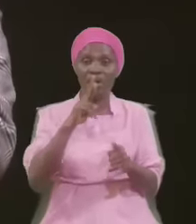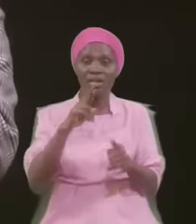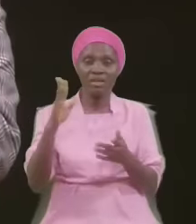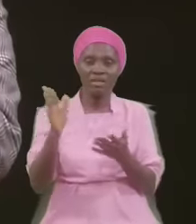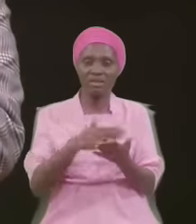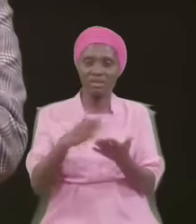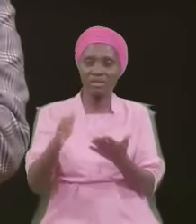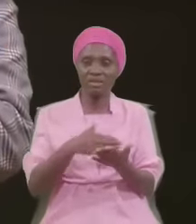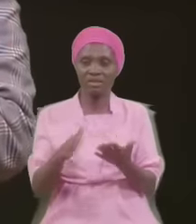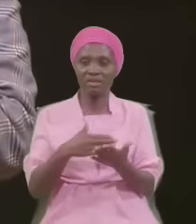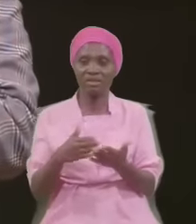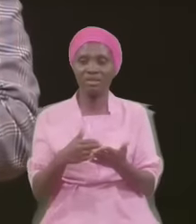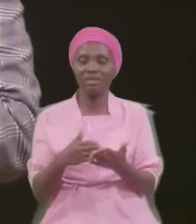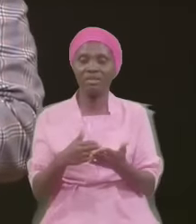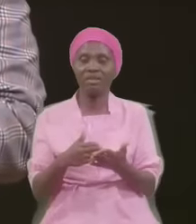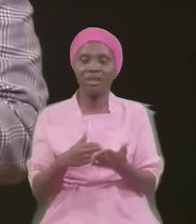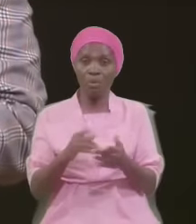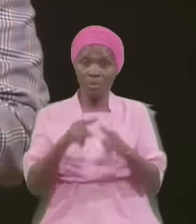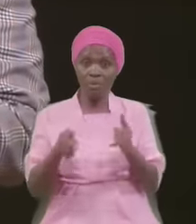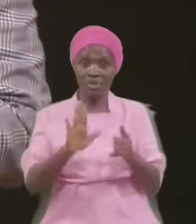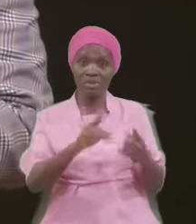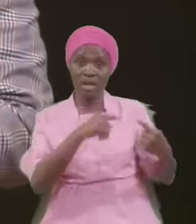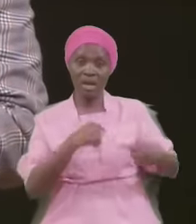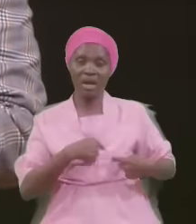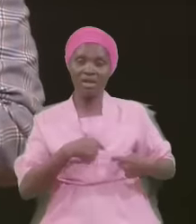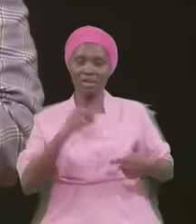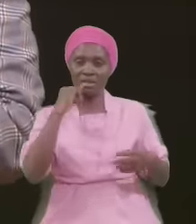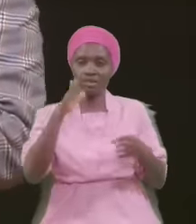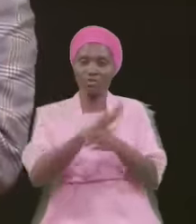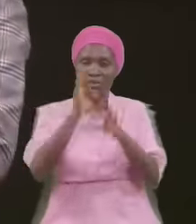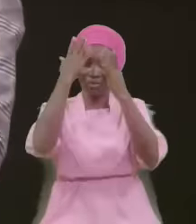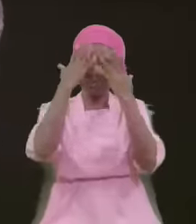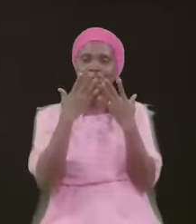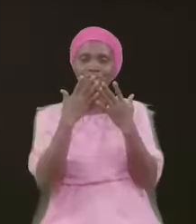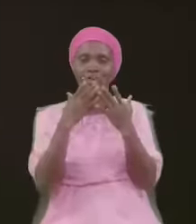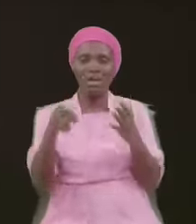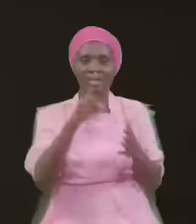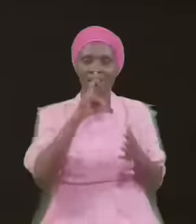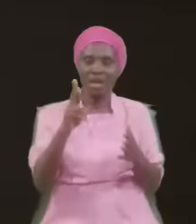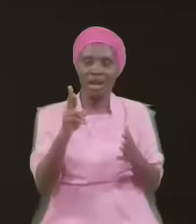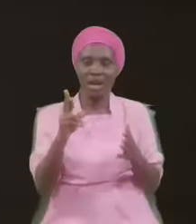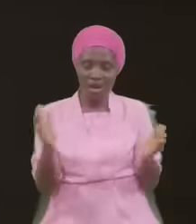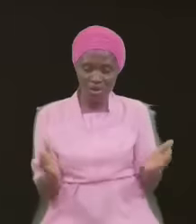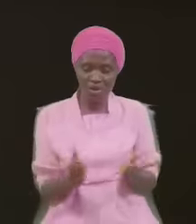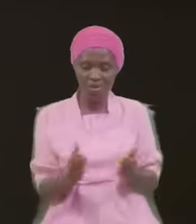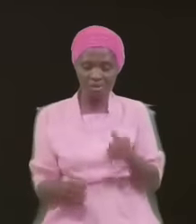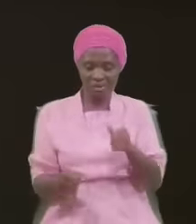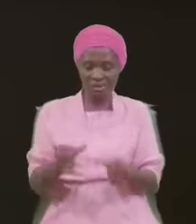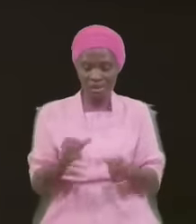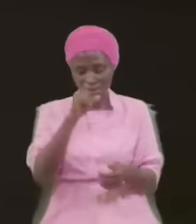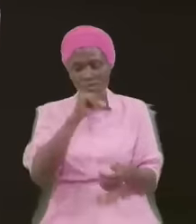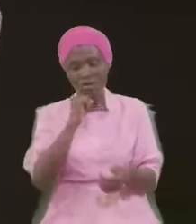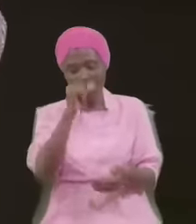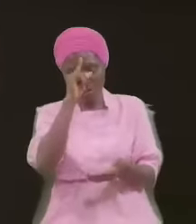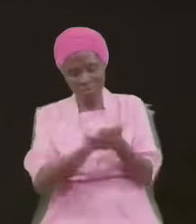heart, they're entertaining sorrow, they're entertaining unbelief, they're entertaining doubt. But he says, my heart, my